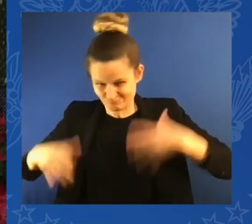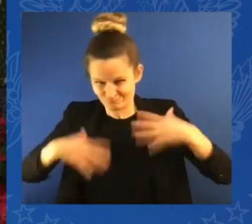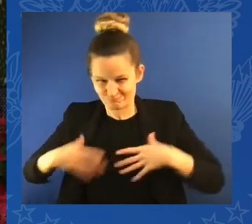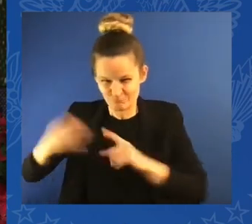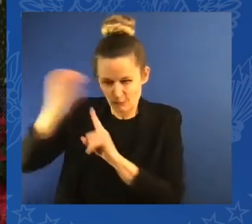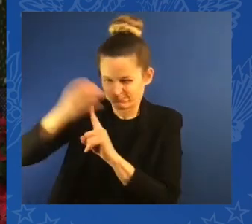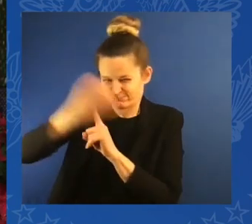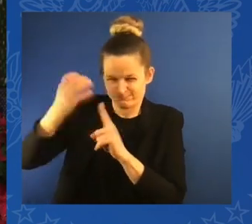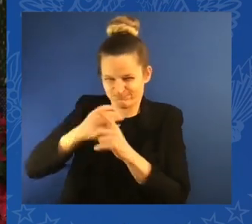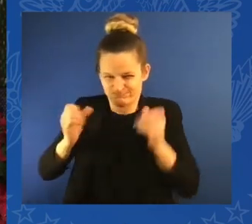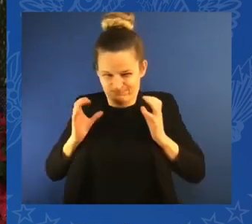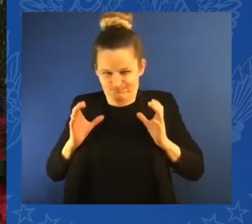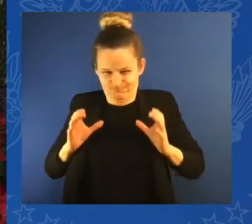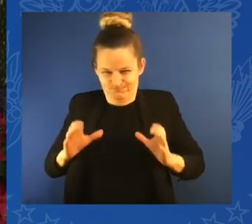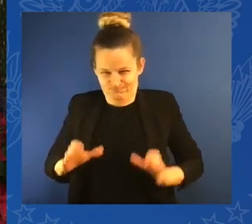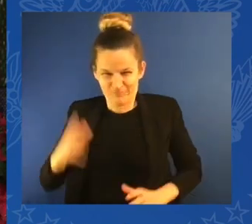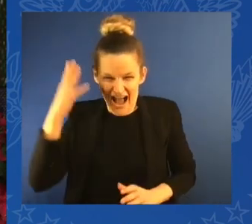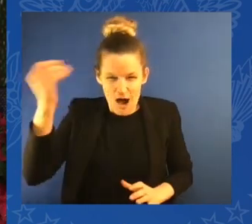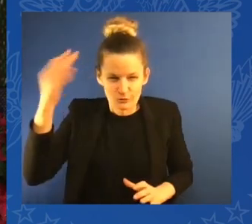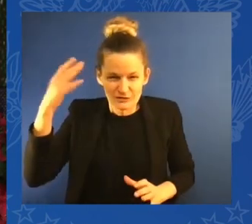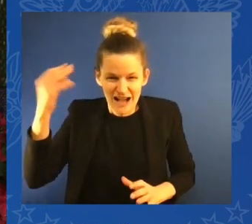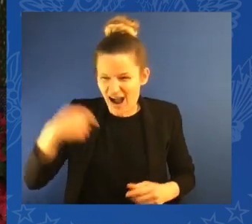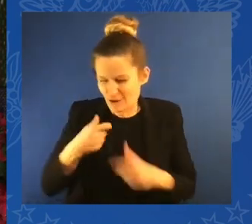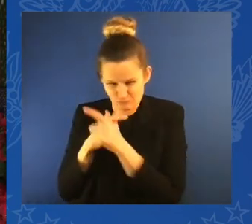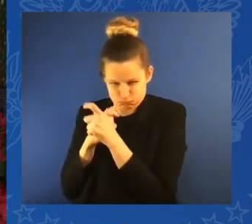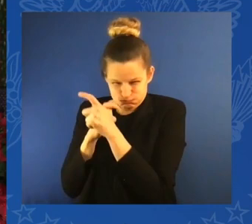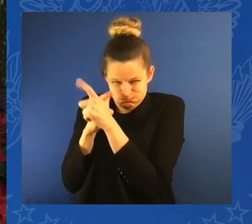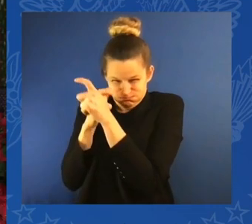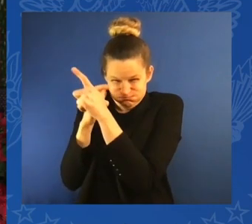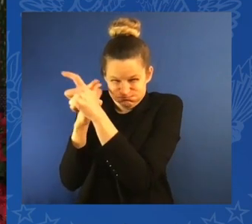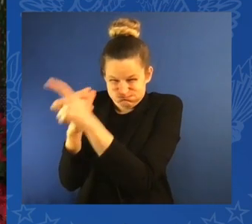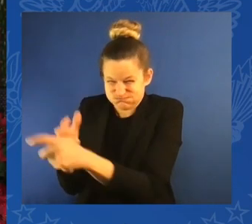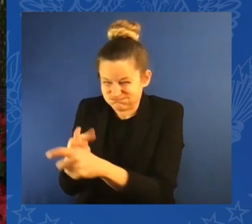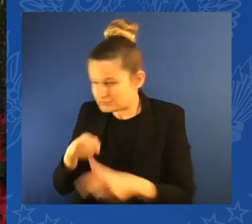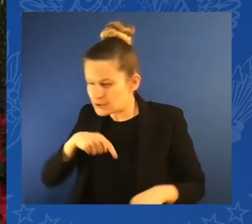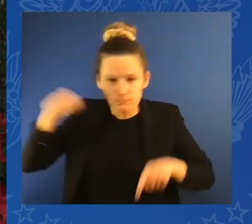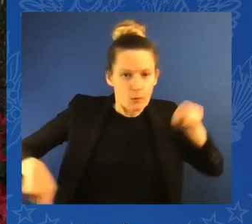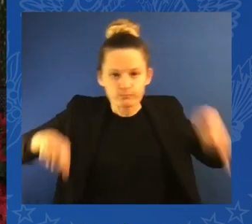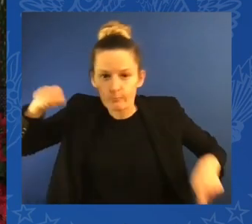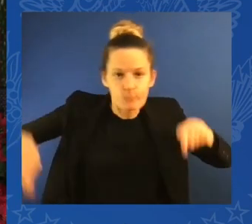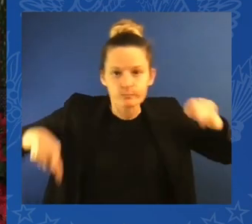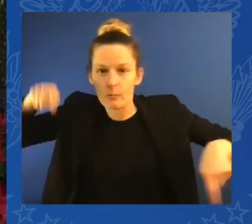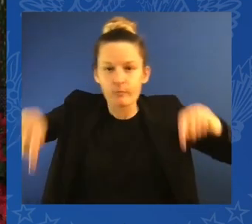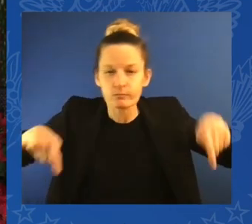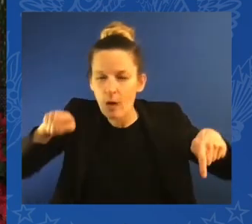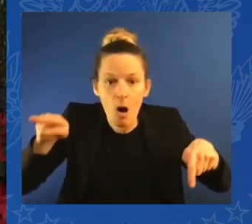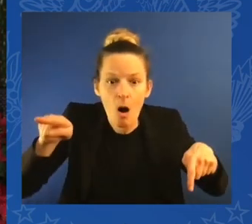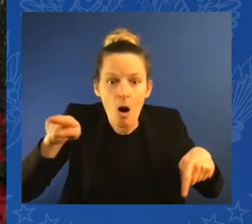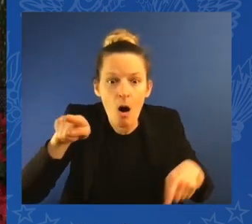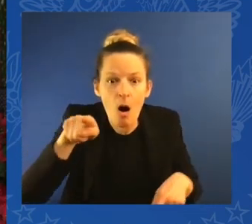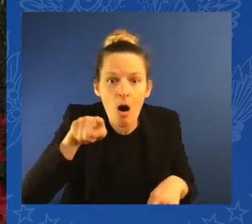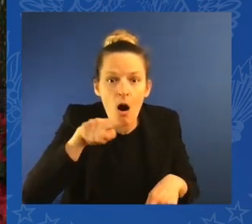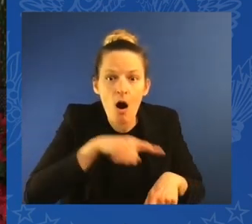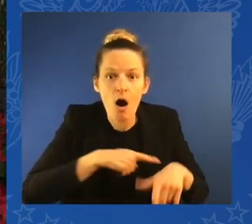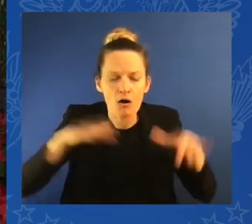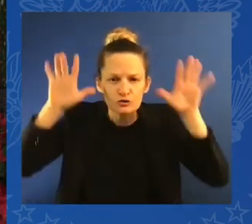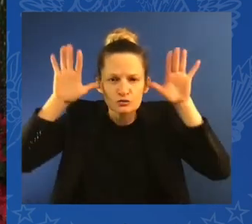very high along the street to make a path for walking.